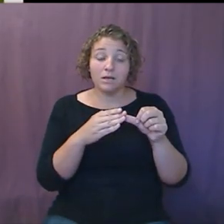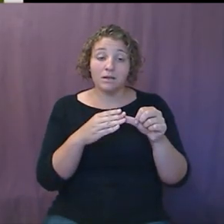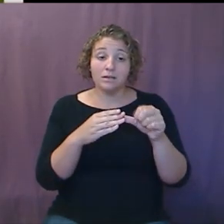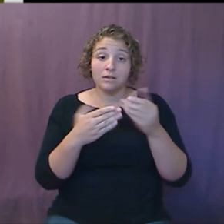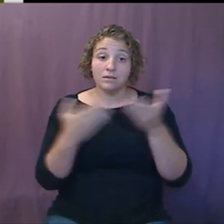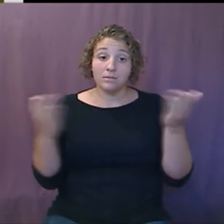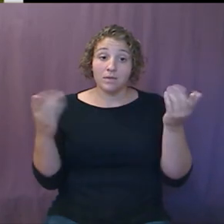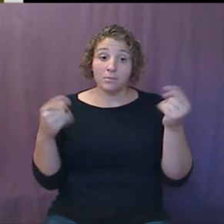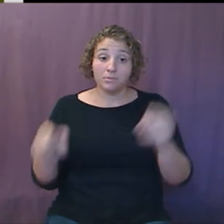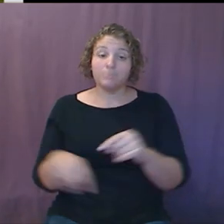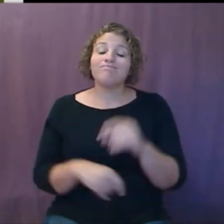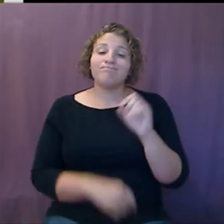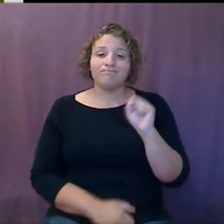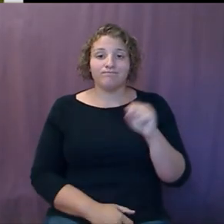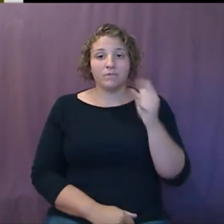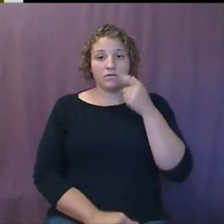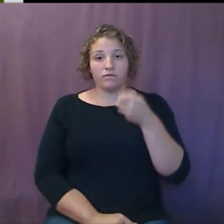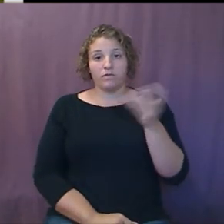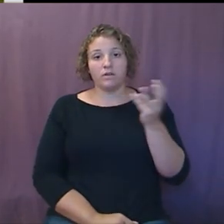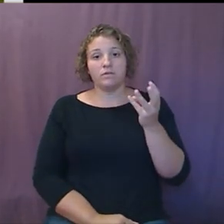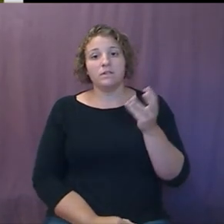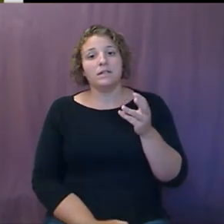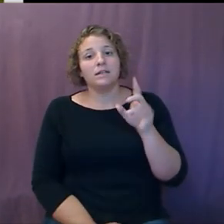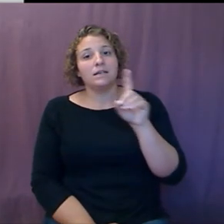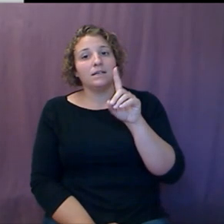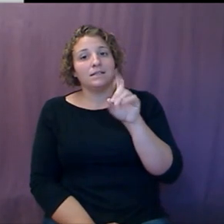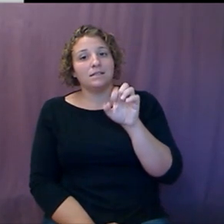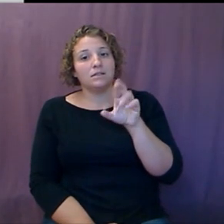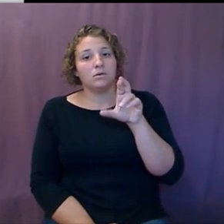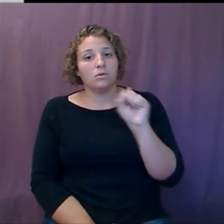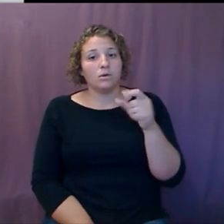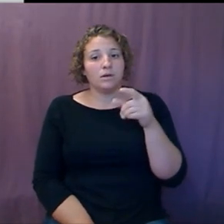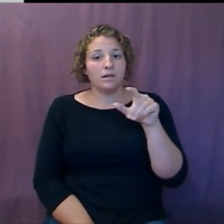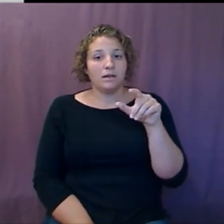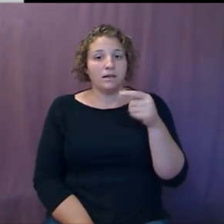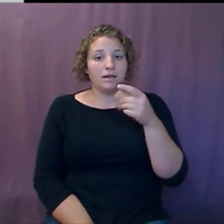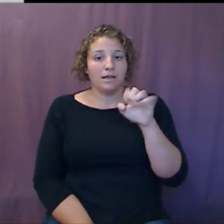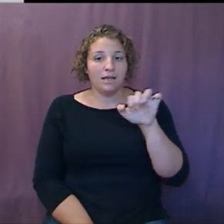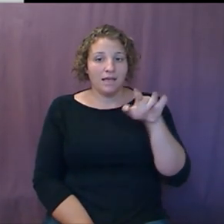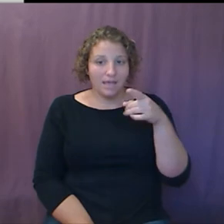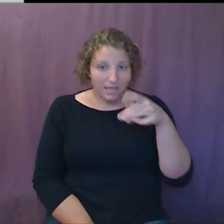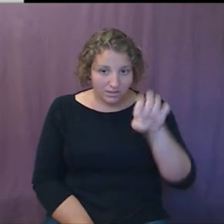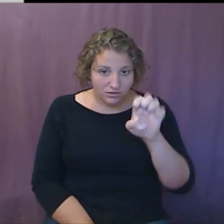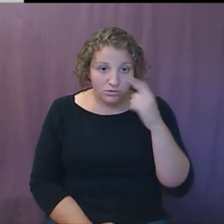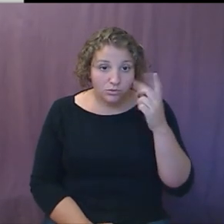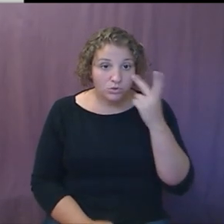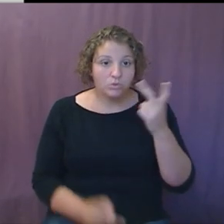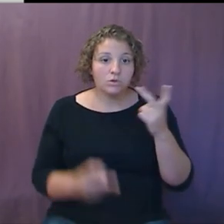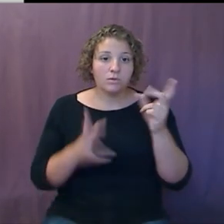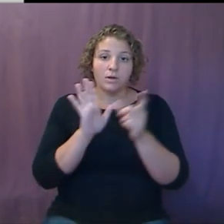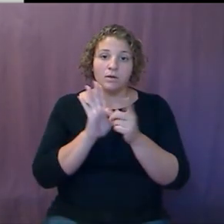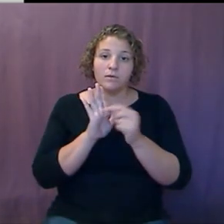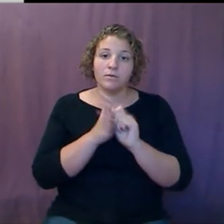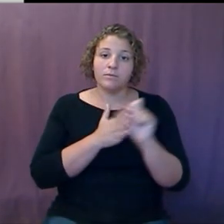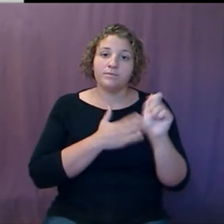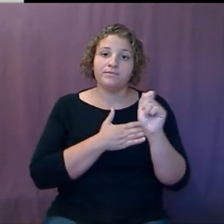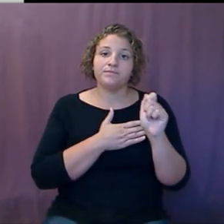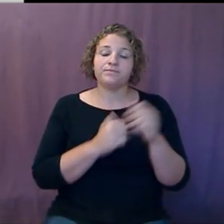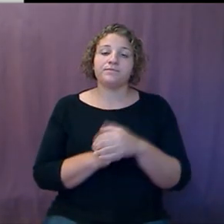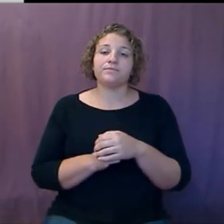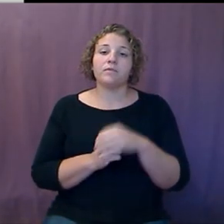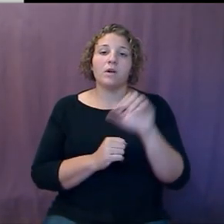articles came out here zero hedge essentially quoting another article so let's just go right to that article this coming from activist post